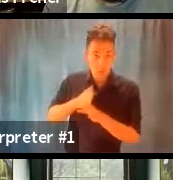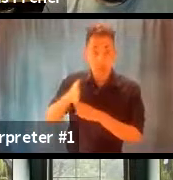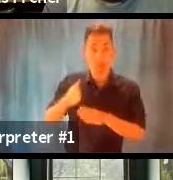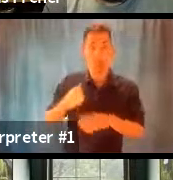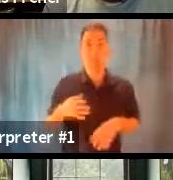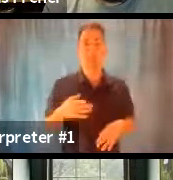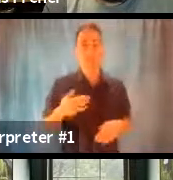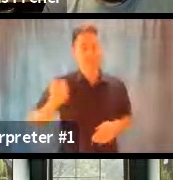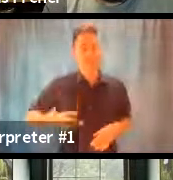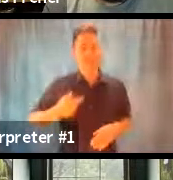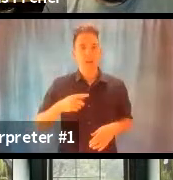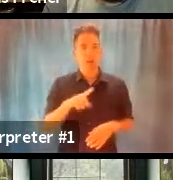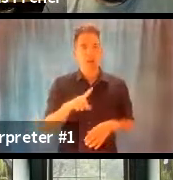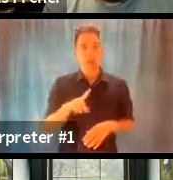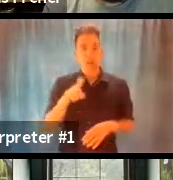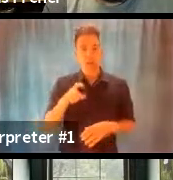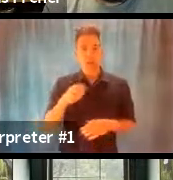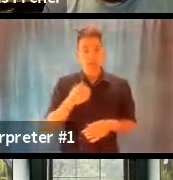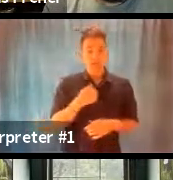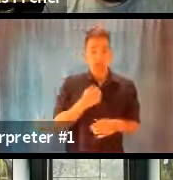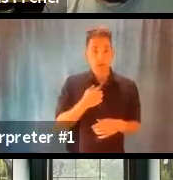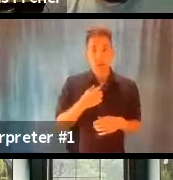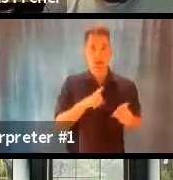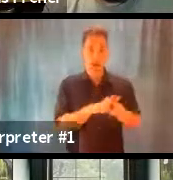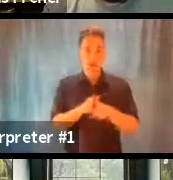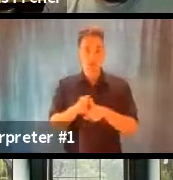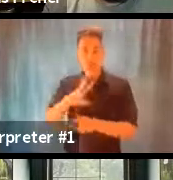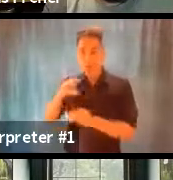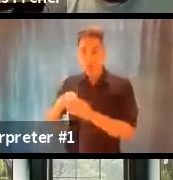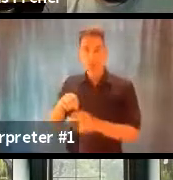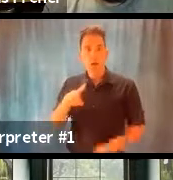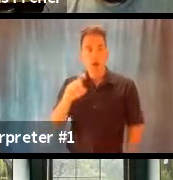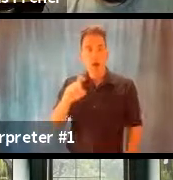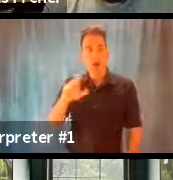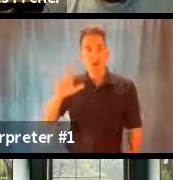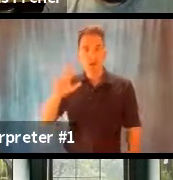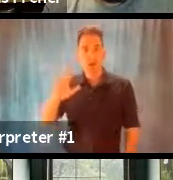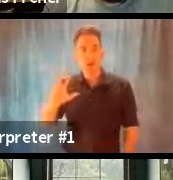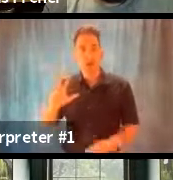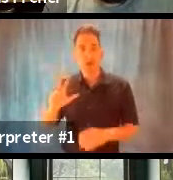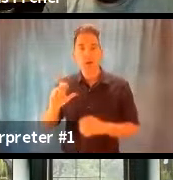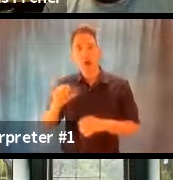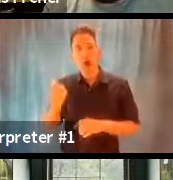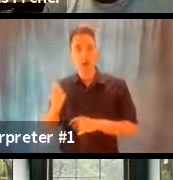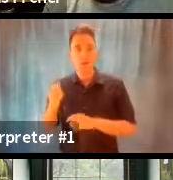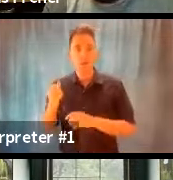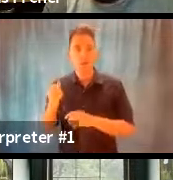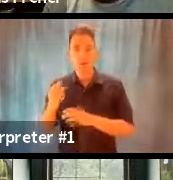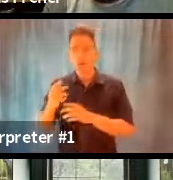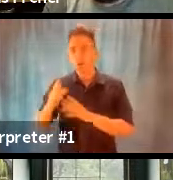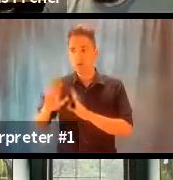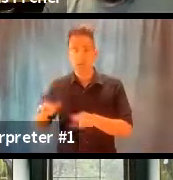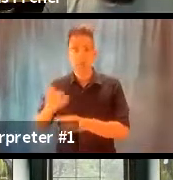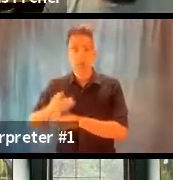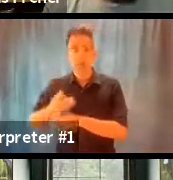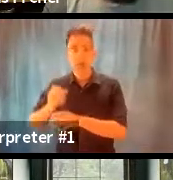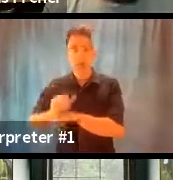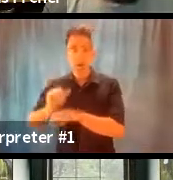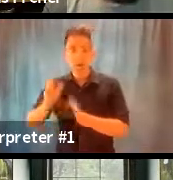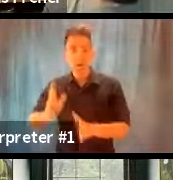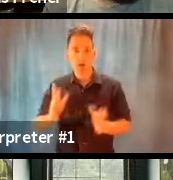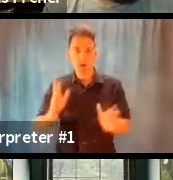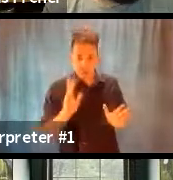183 childcare owners, we are essential workers. We are essential workers. We have to make that